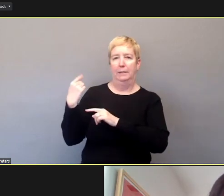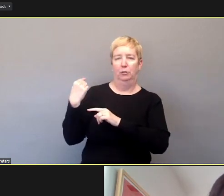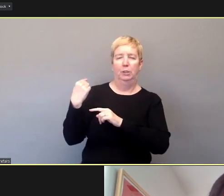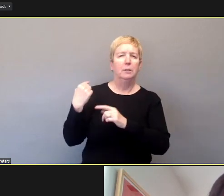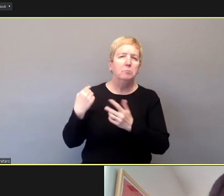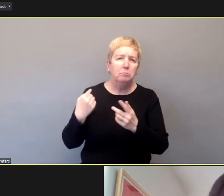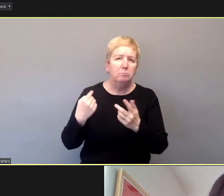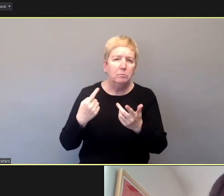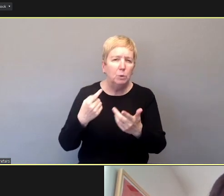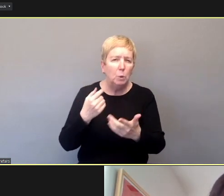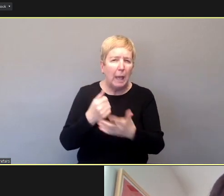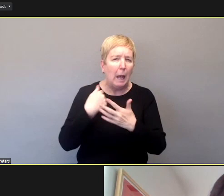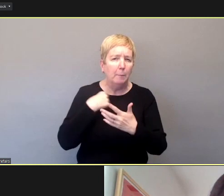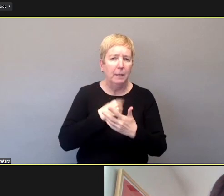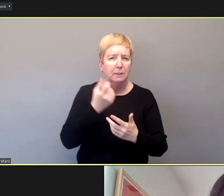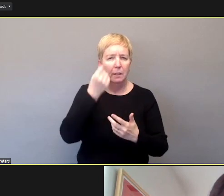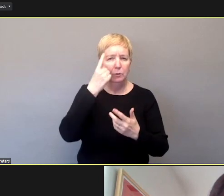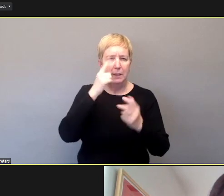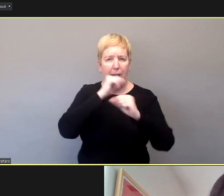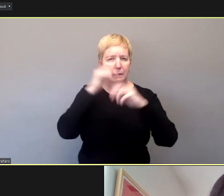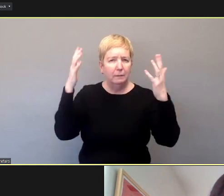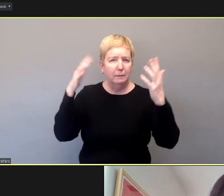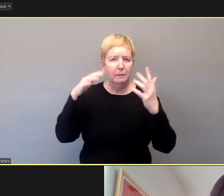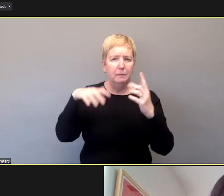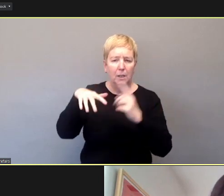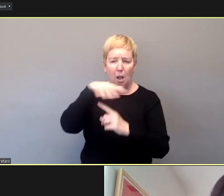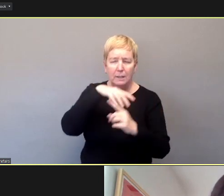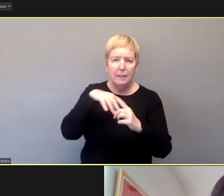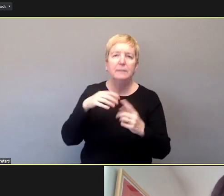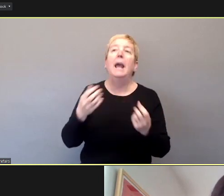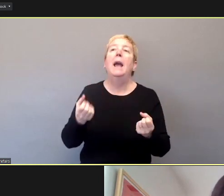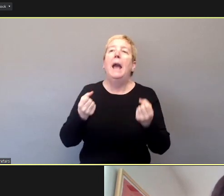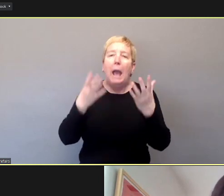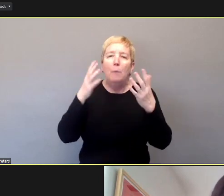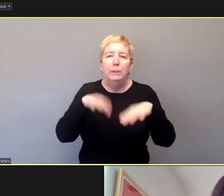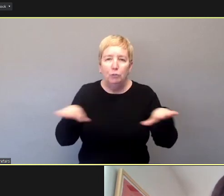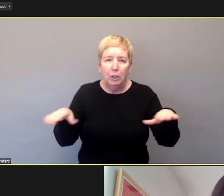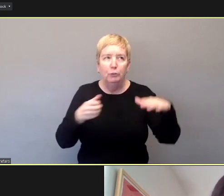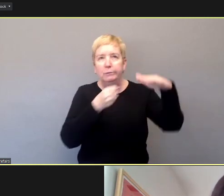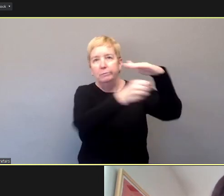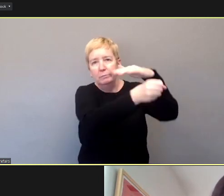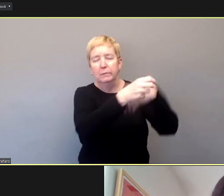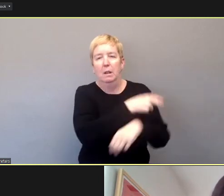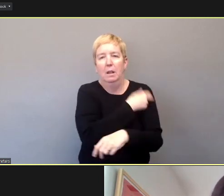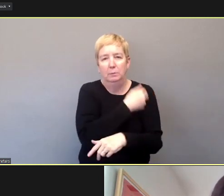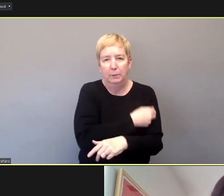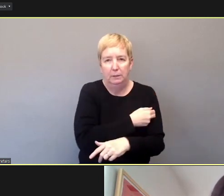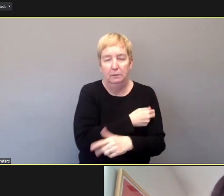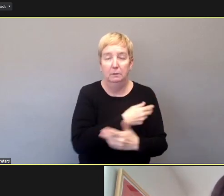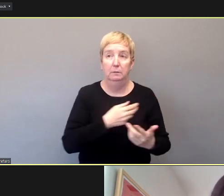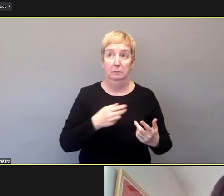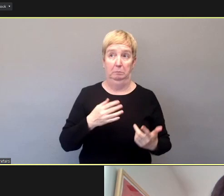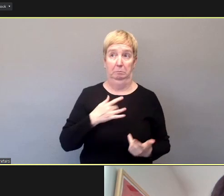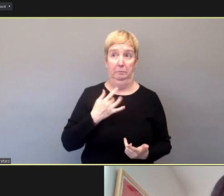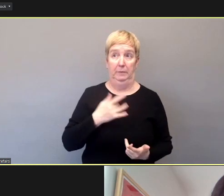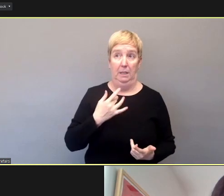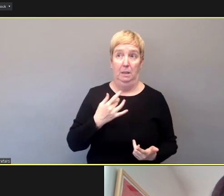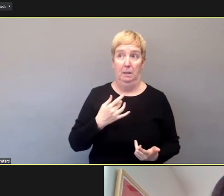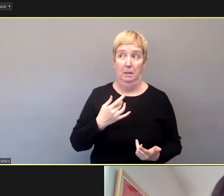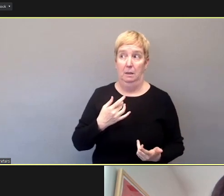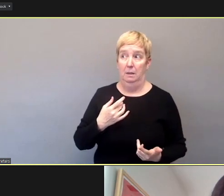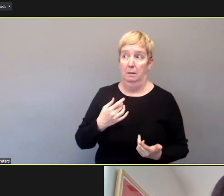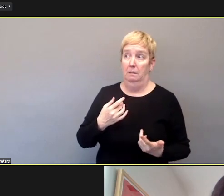of context about it, like how many children are ending up in the hospital, if you think that's because